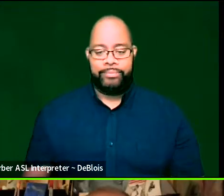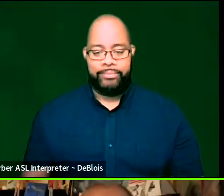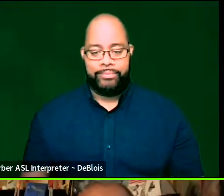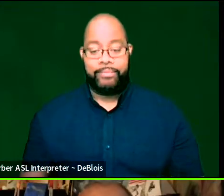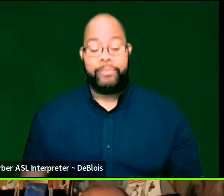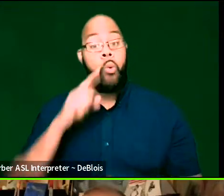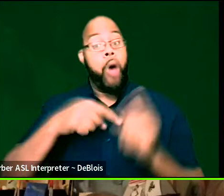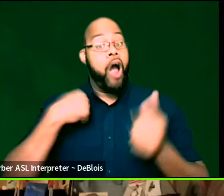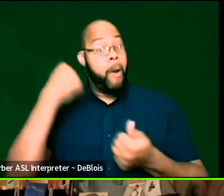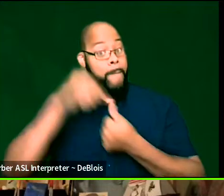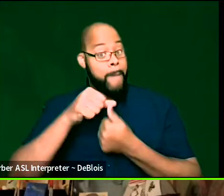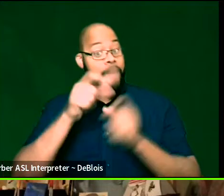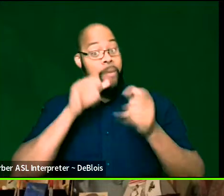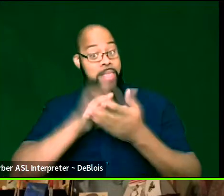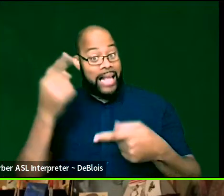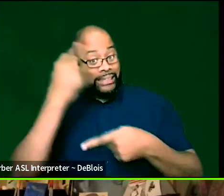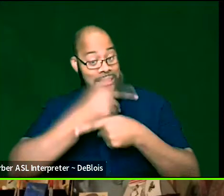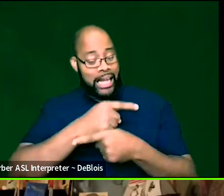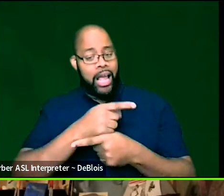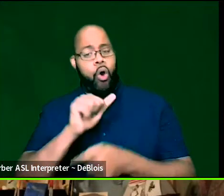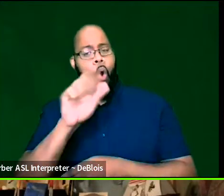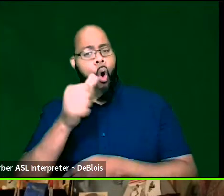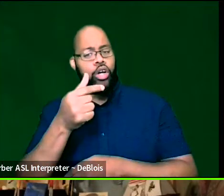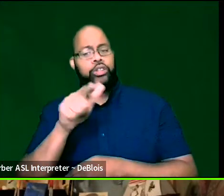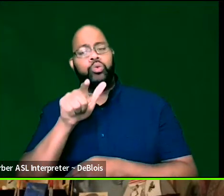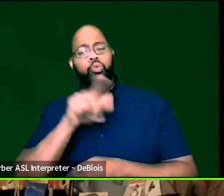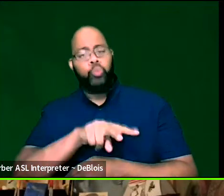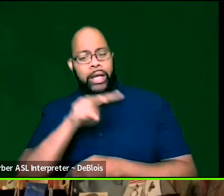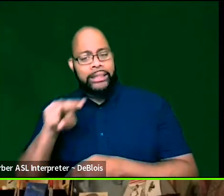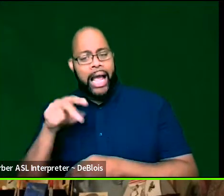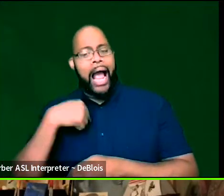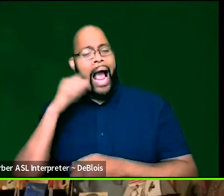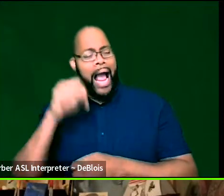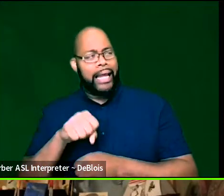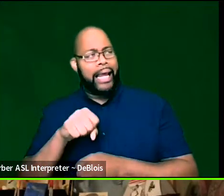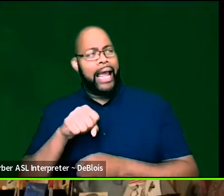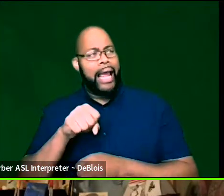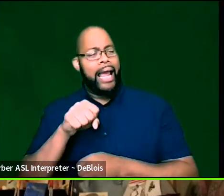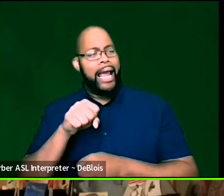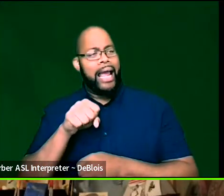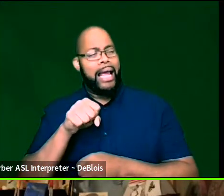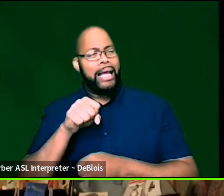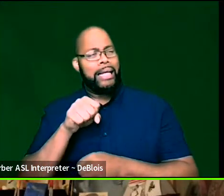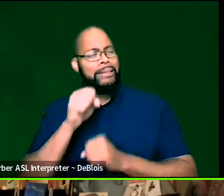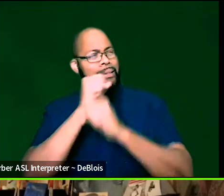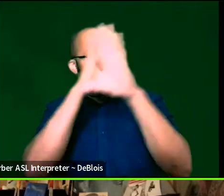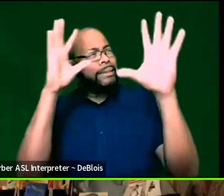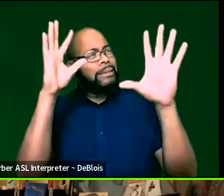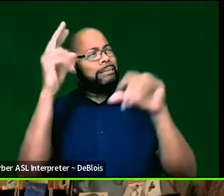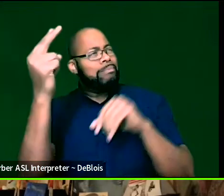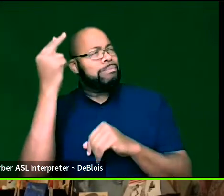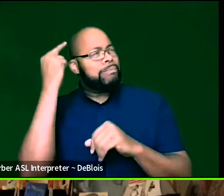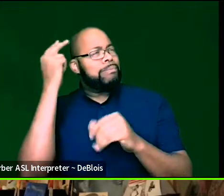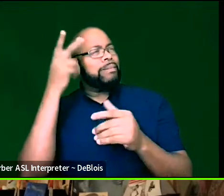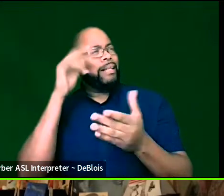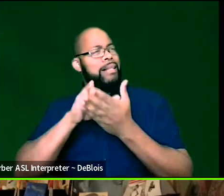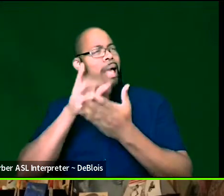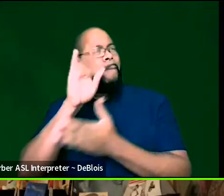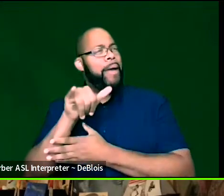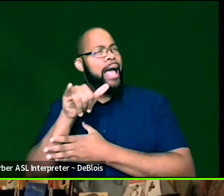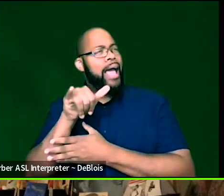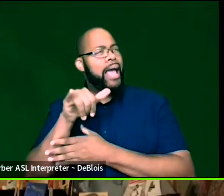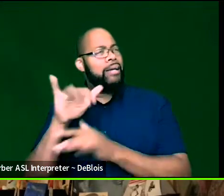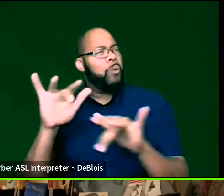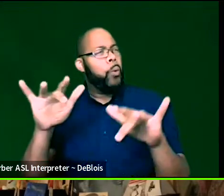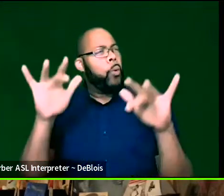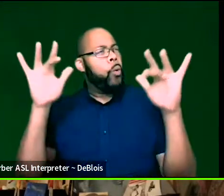I remember from that day, it was August 22nd, and I could just see the Chesapeake Bay sparkling.